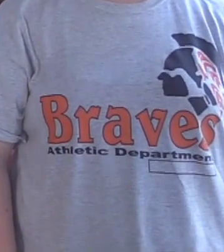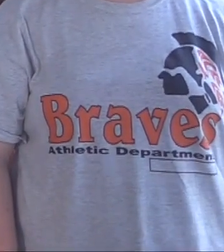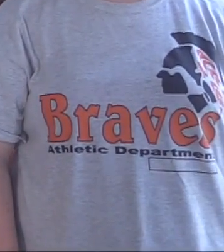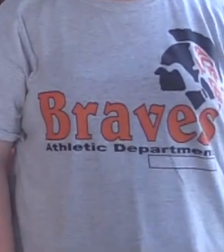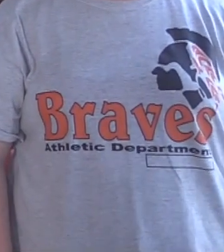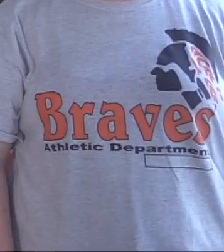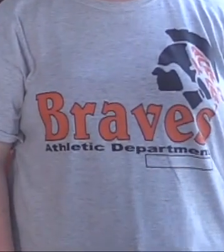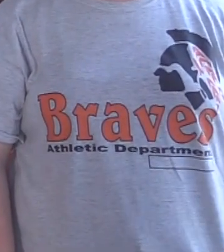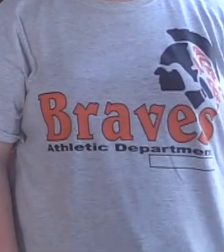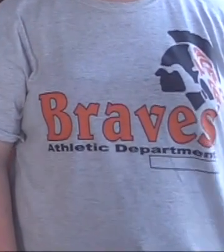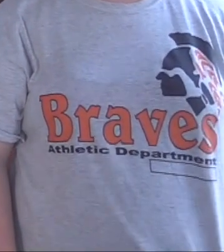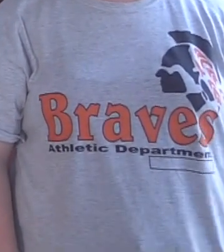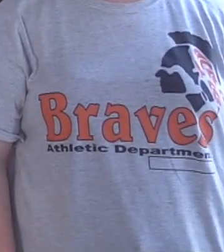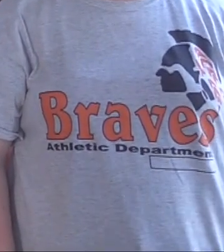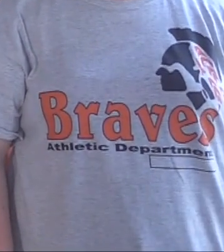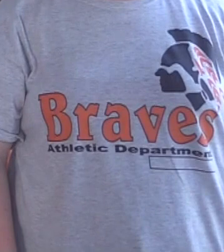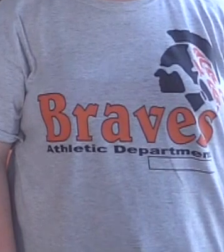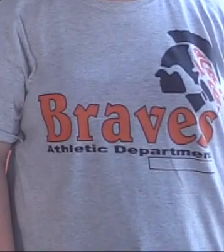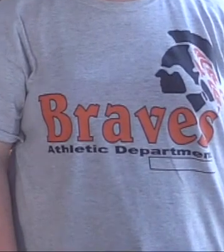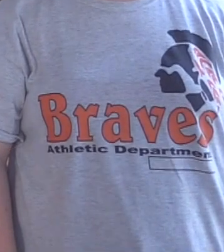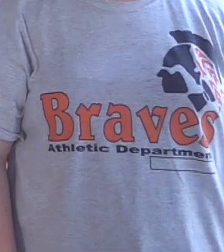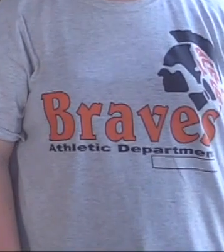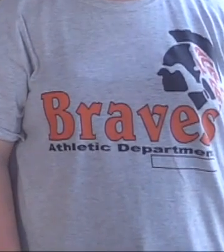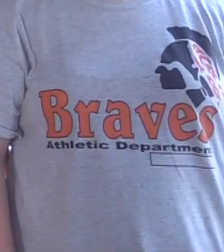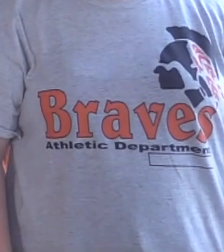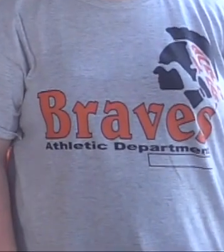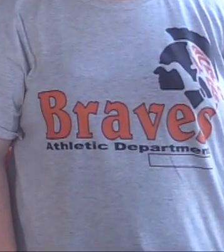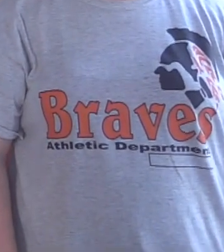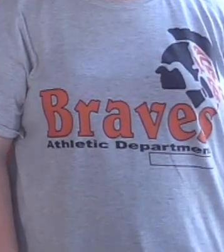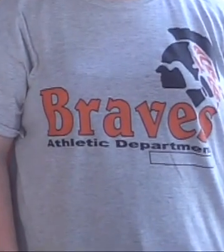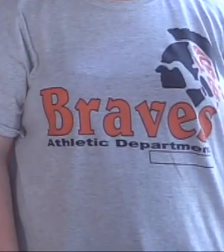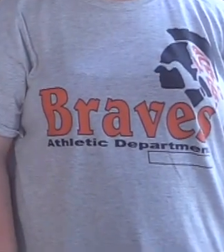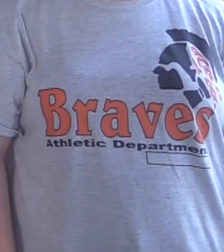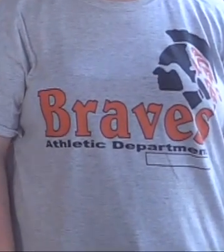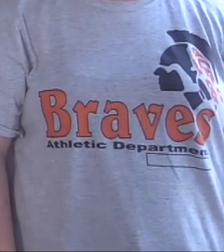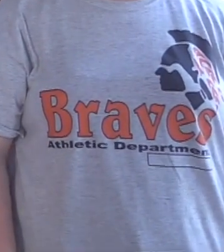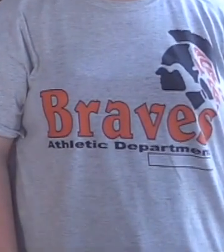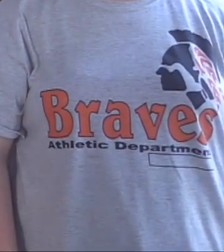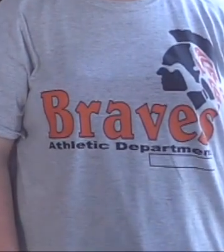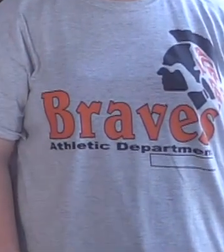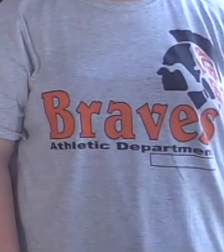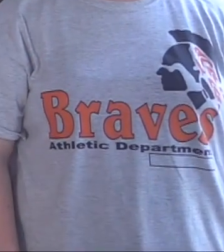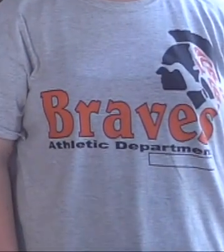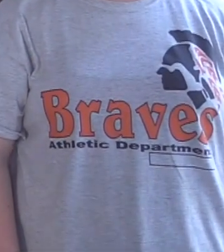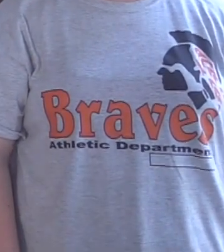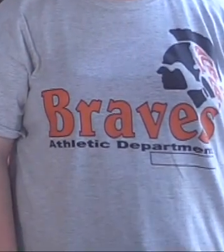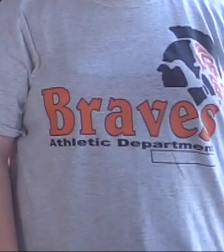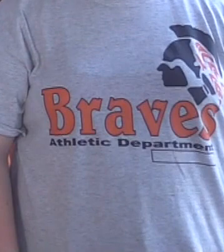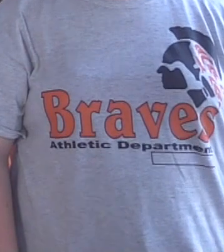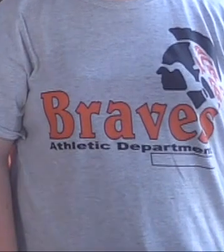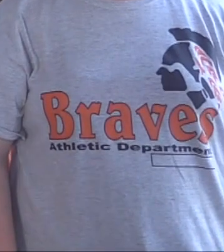our loyalty. Boone High School, always true and right. Hail to thee, our alma